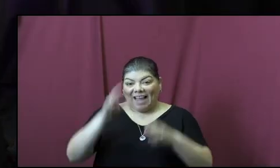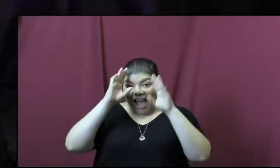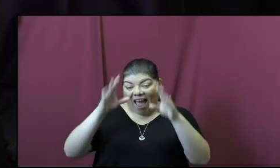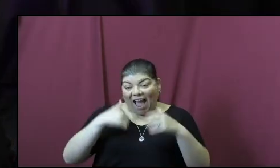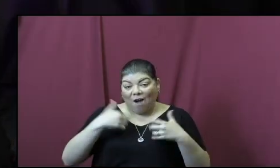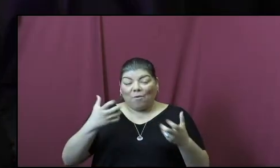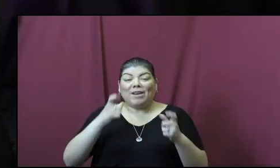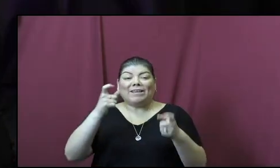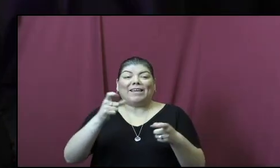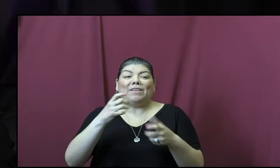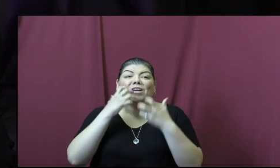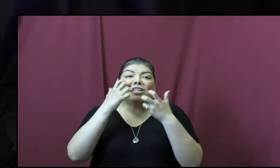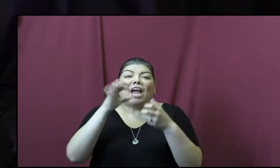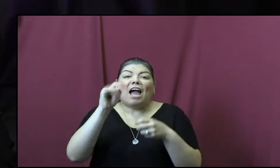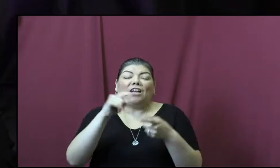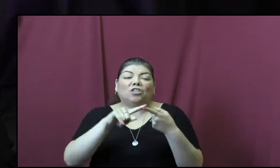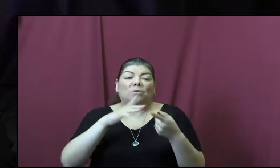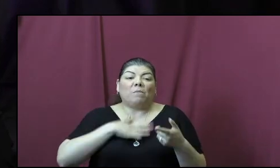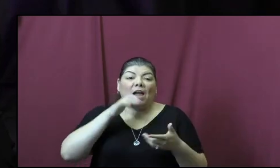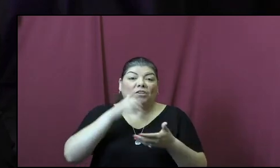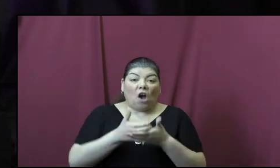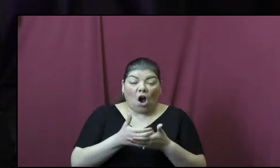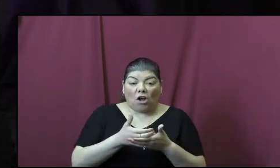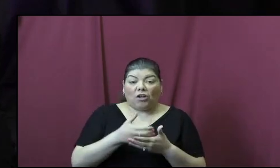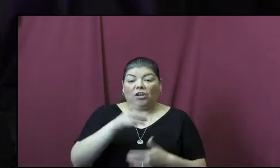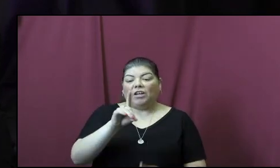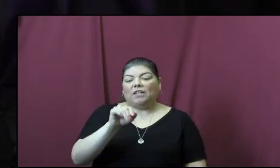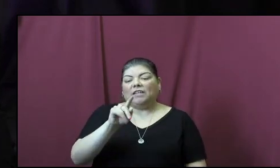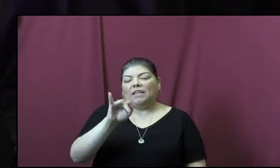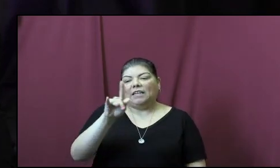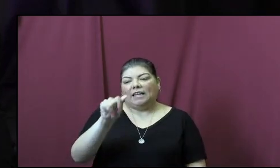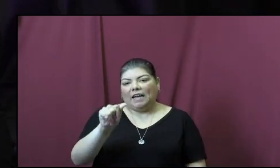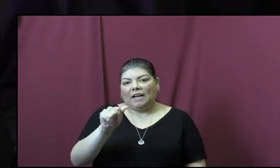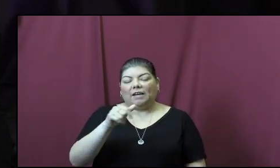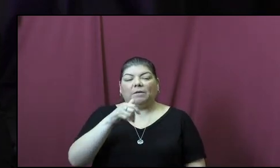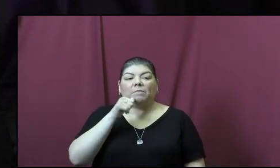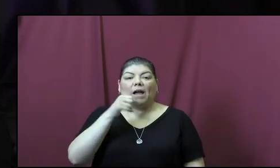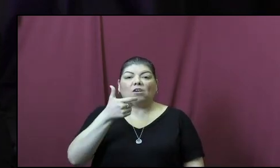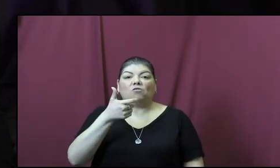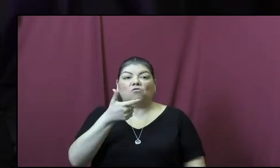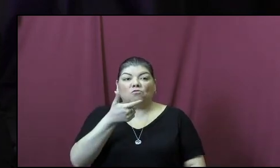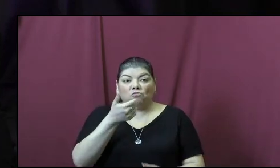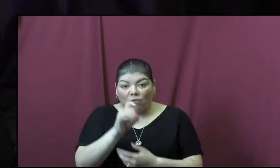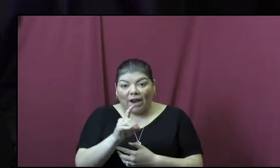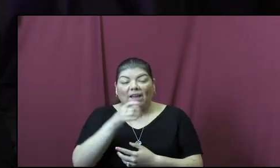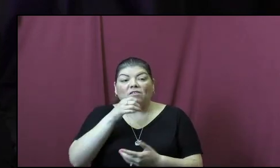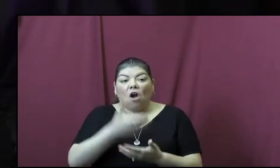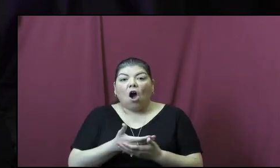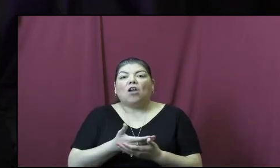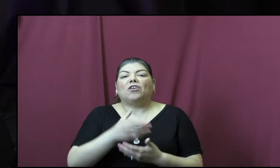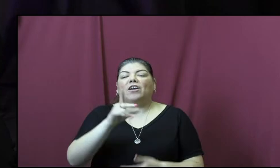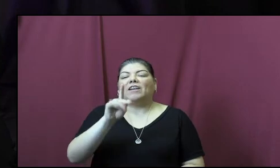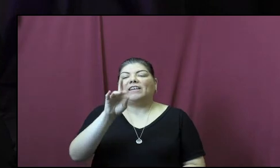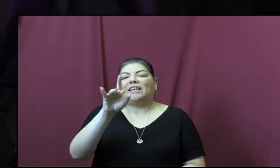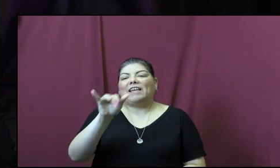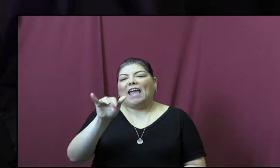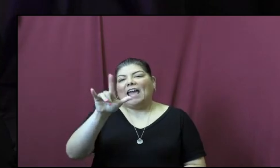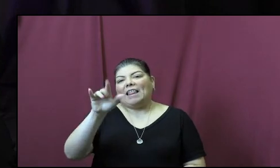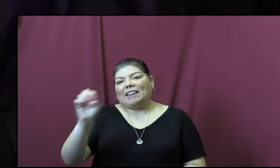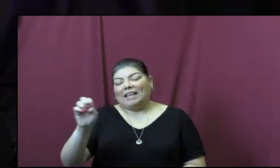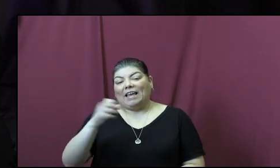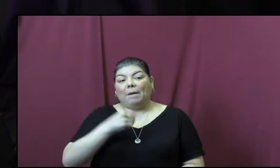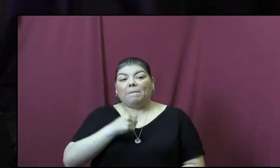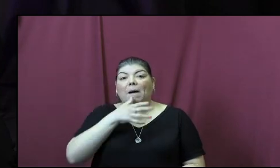Hey, I would like to give a shout out to my daughter, Danica, my granddaughter, Kaylee, my mother, Georgia Mae